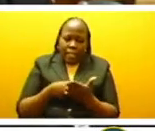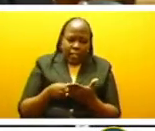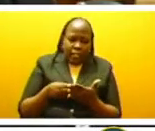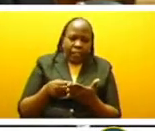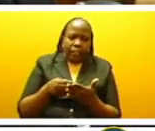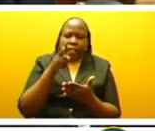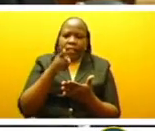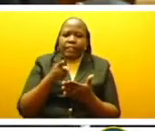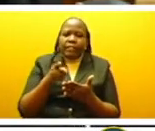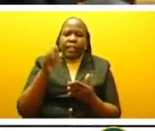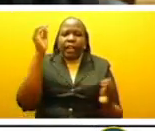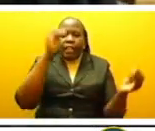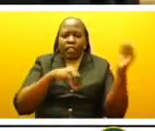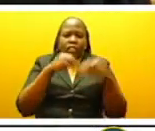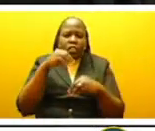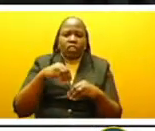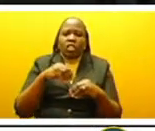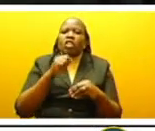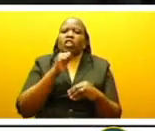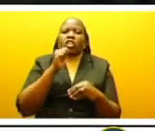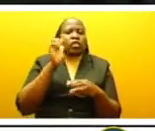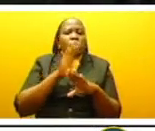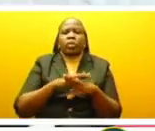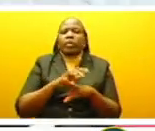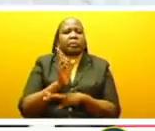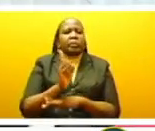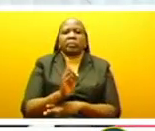election can be rendered invalid.